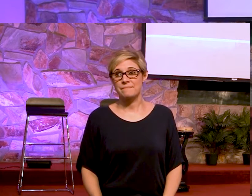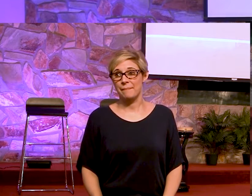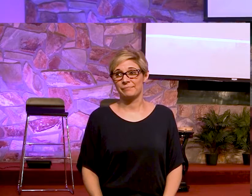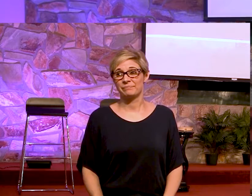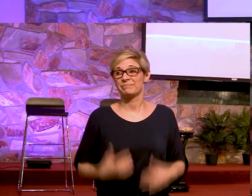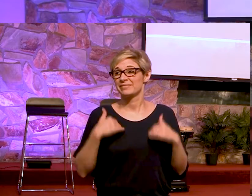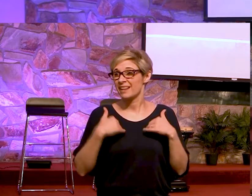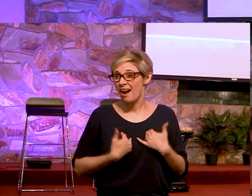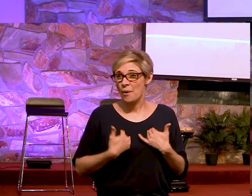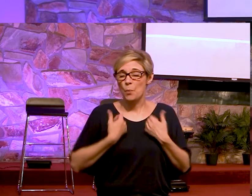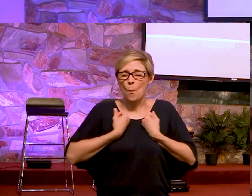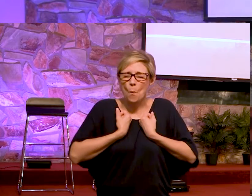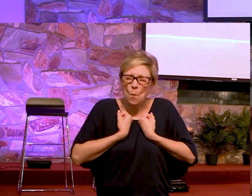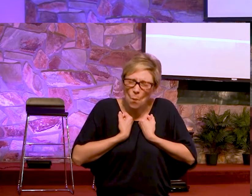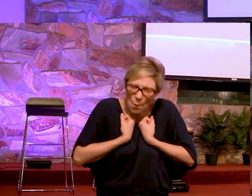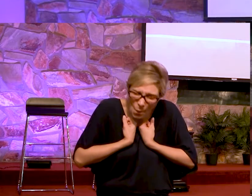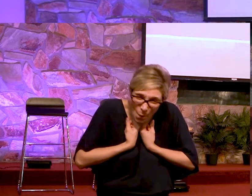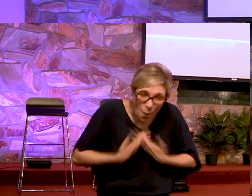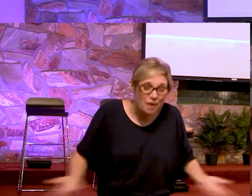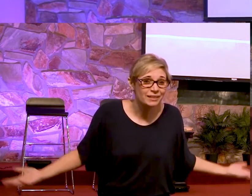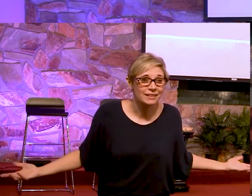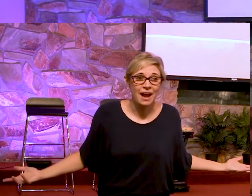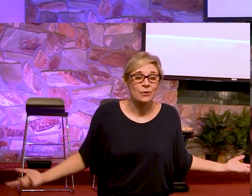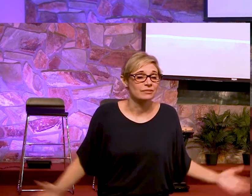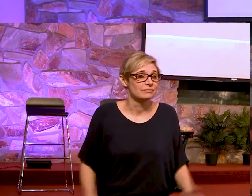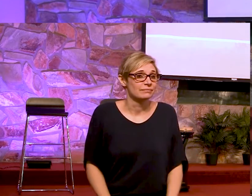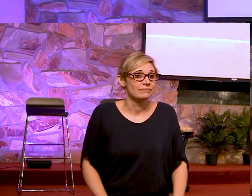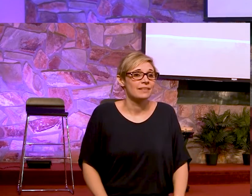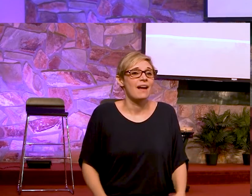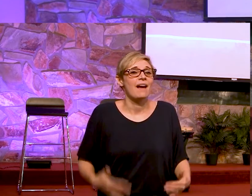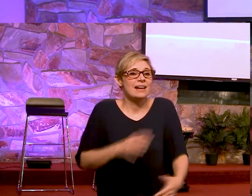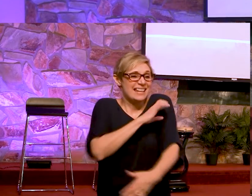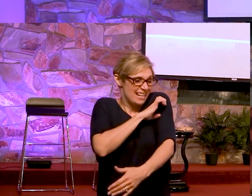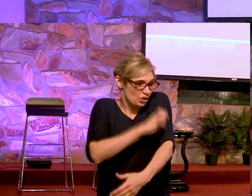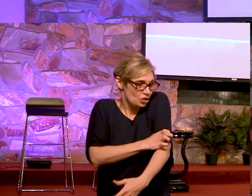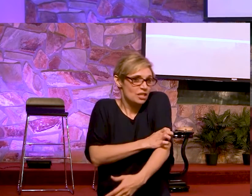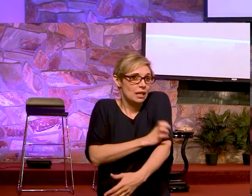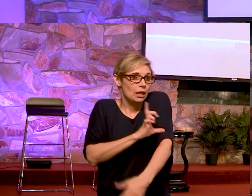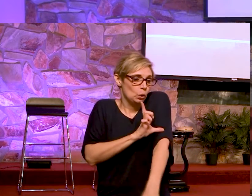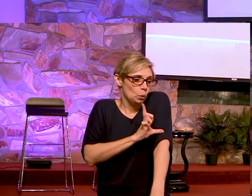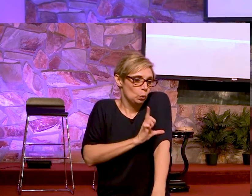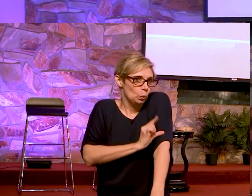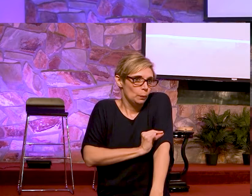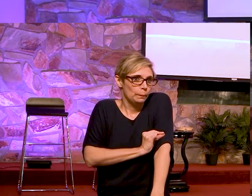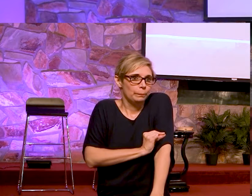out, when we're spent physically.